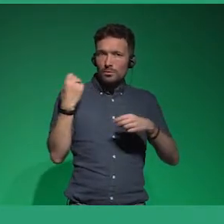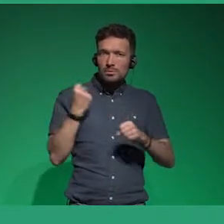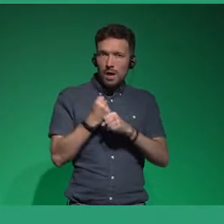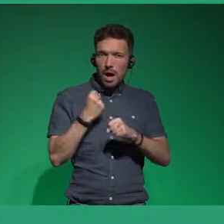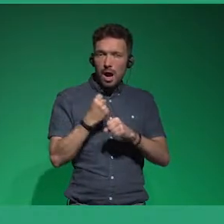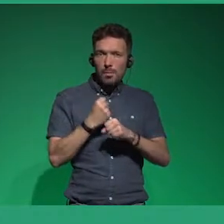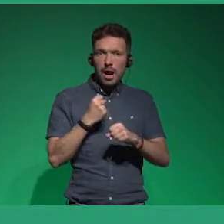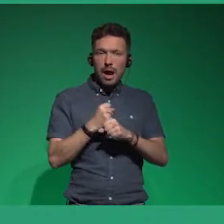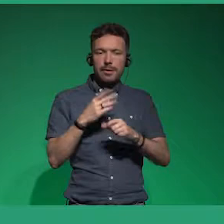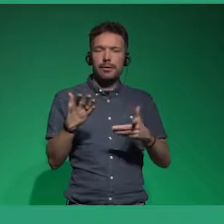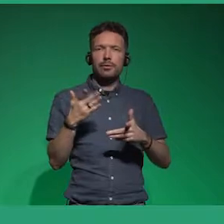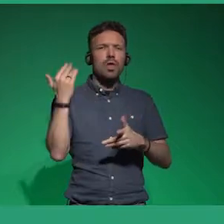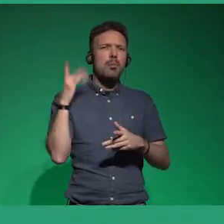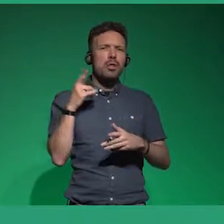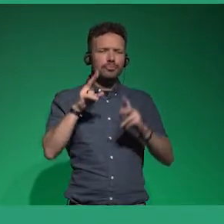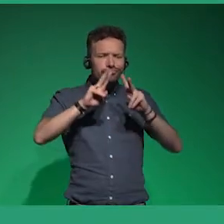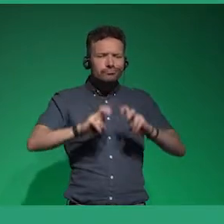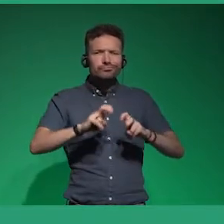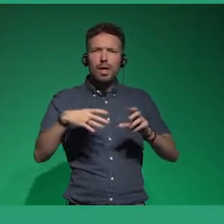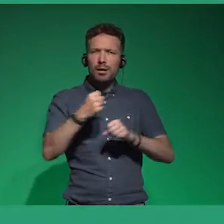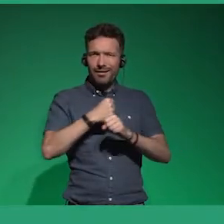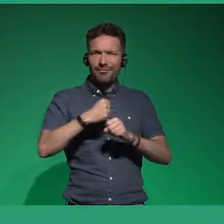next festival of art and science in